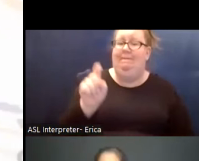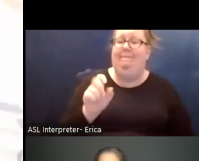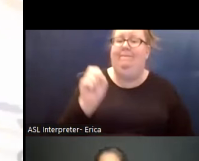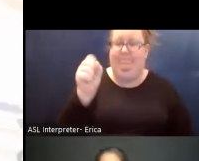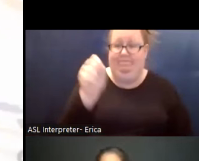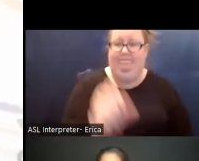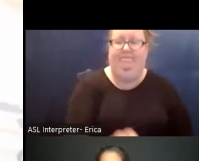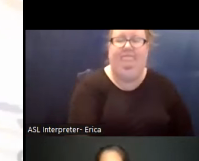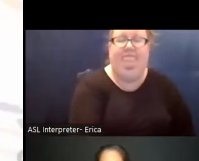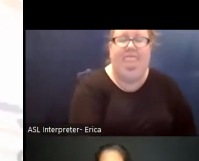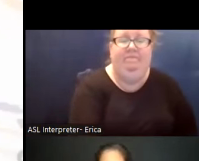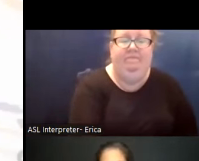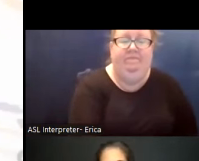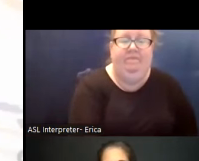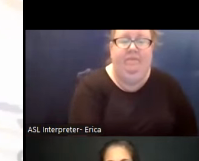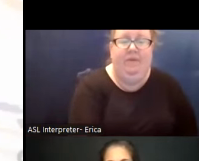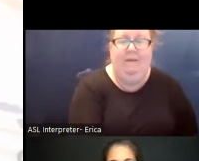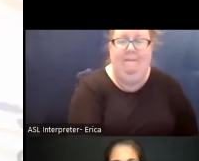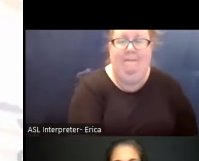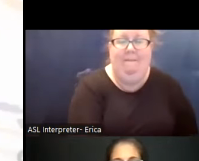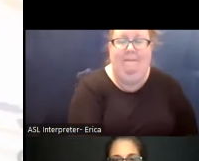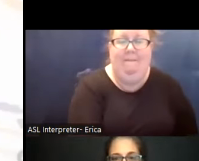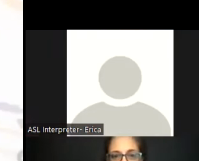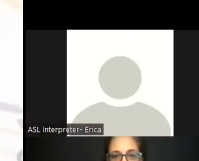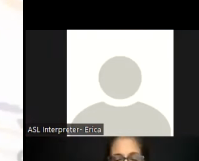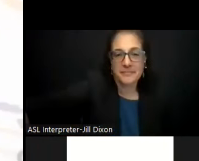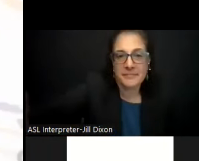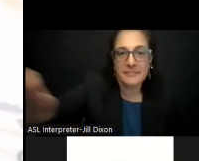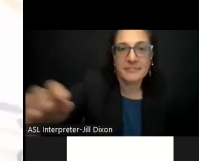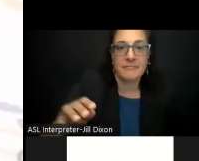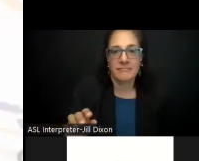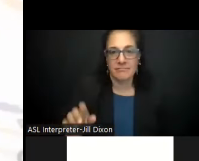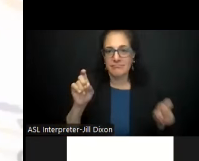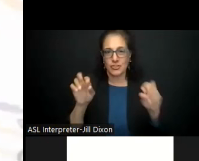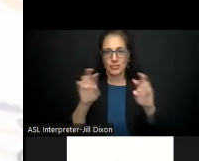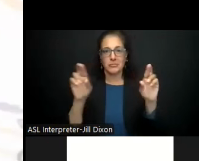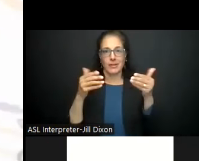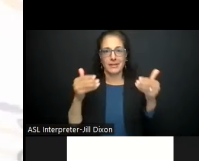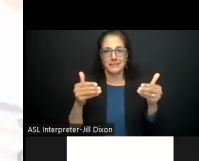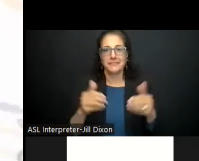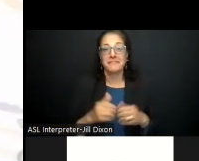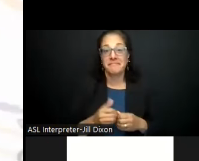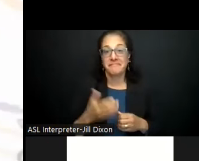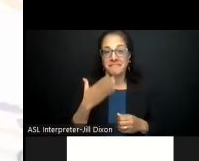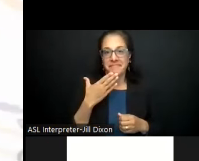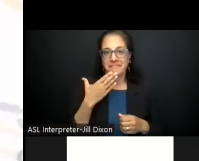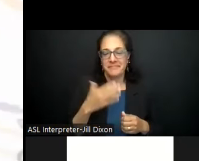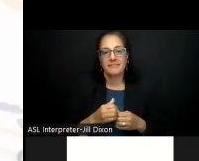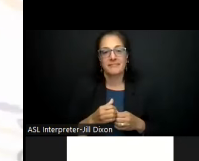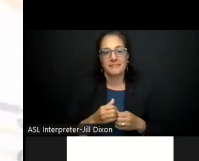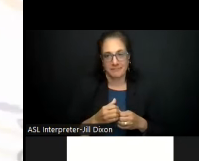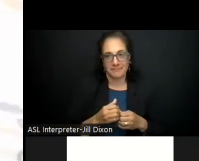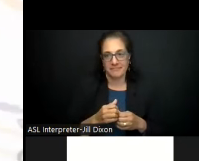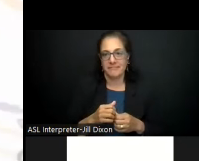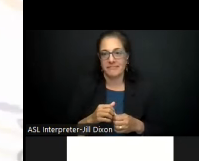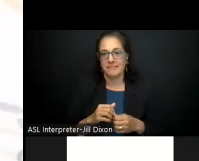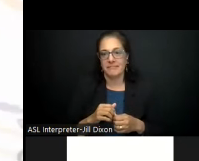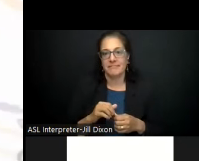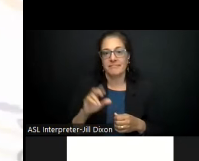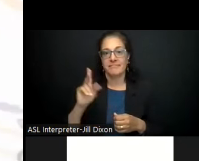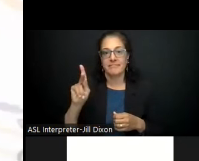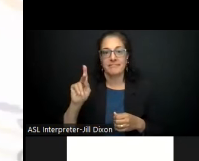Absolutely. Thank you, Megan. Vamos a pausar Okay, para cambiar de we should intérprete. be all set. Okay, thank you. Okay, great.